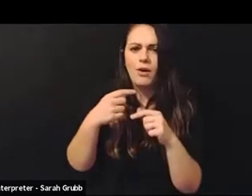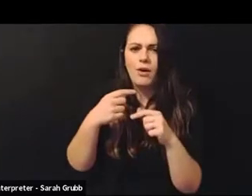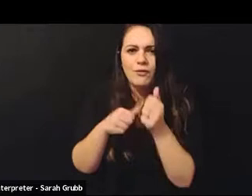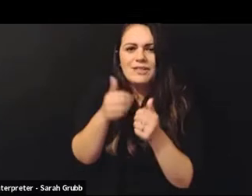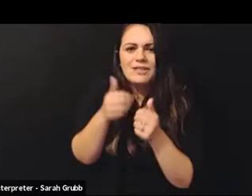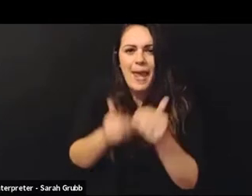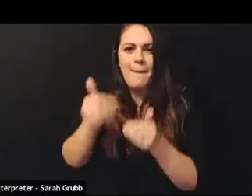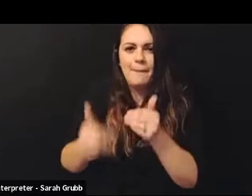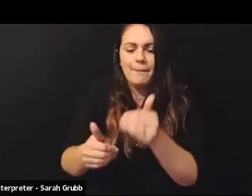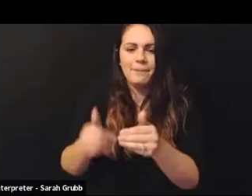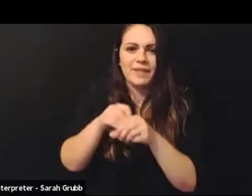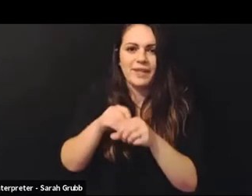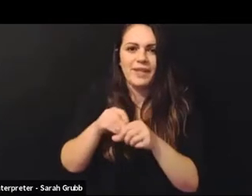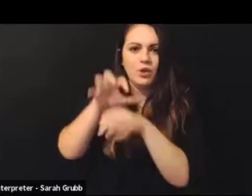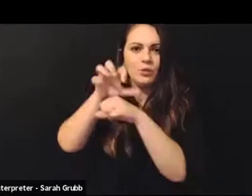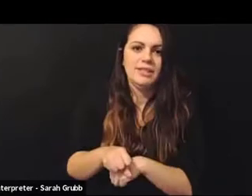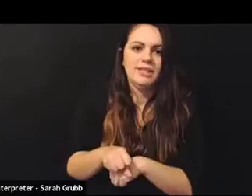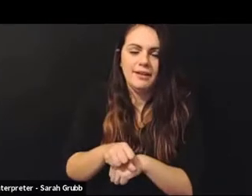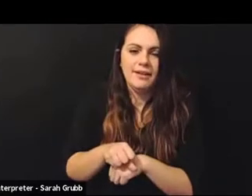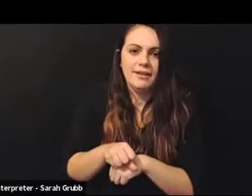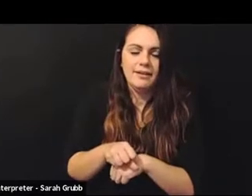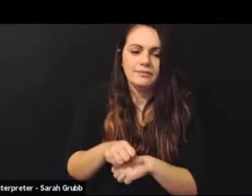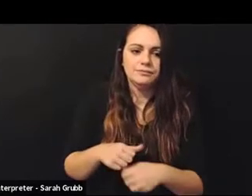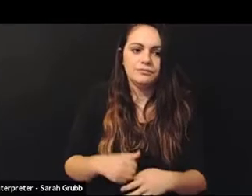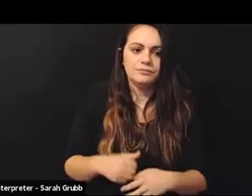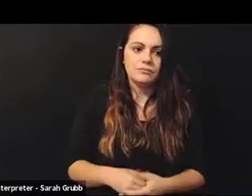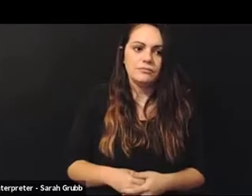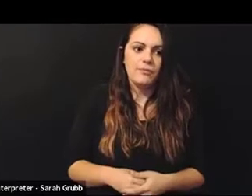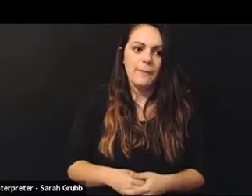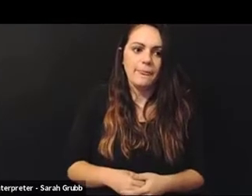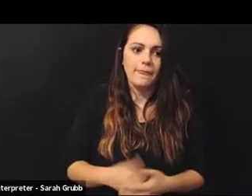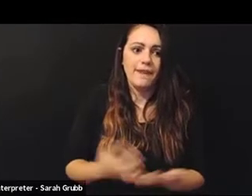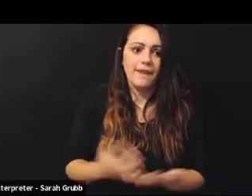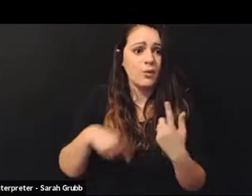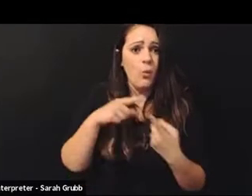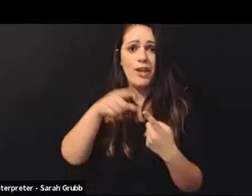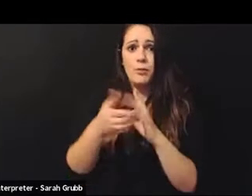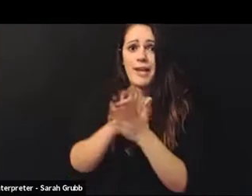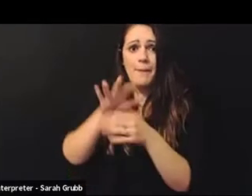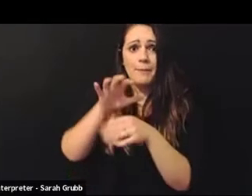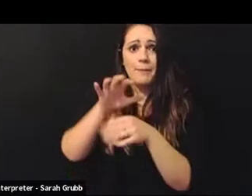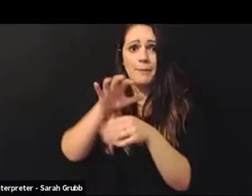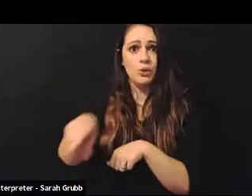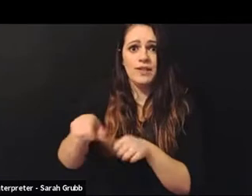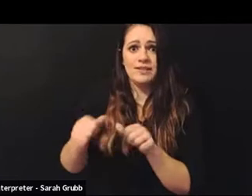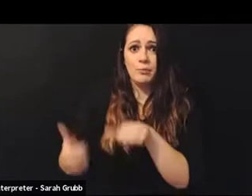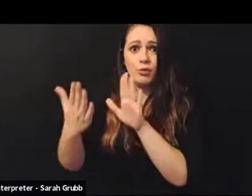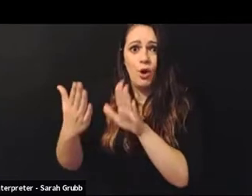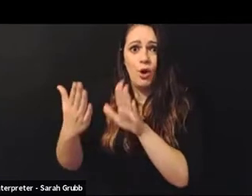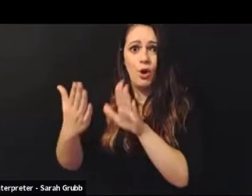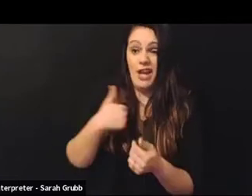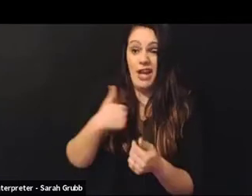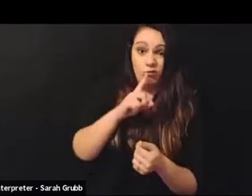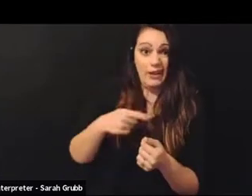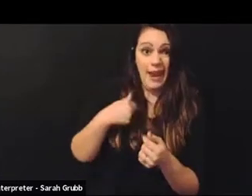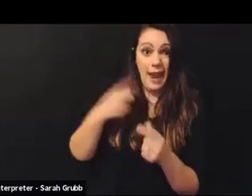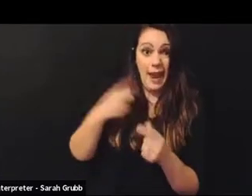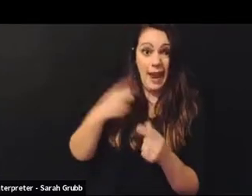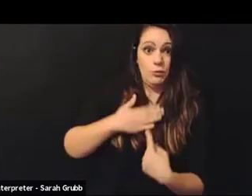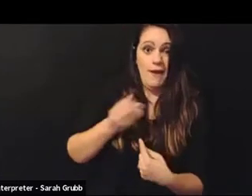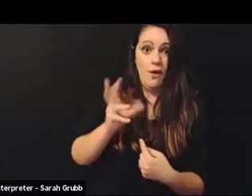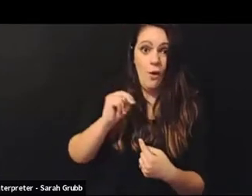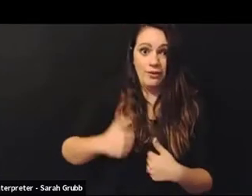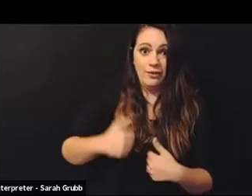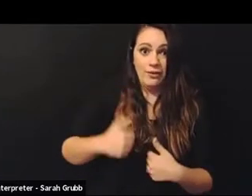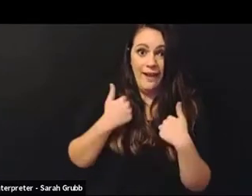this, I find that you kind of always think this way. I think this way about a lot of things in my life now. What are just the step-by-step things that I